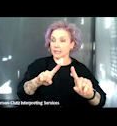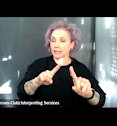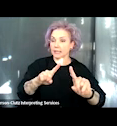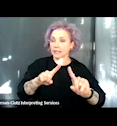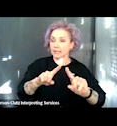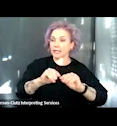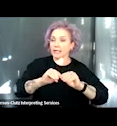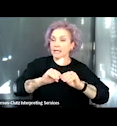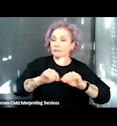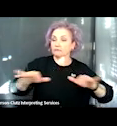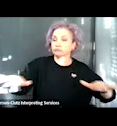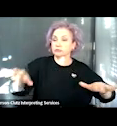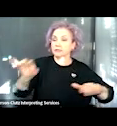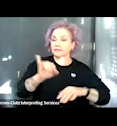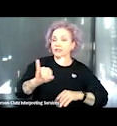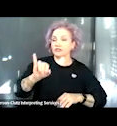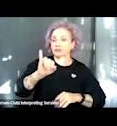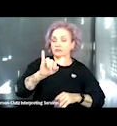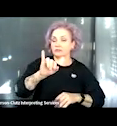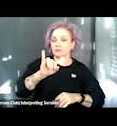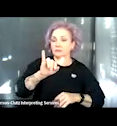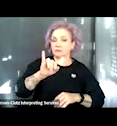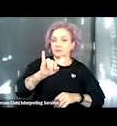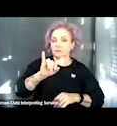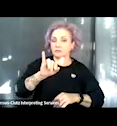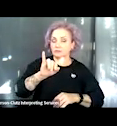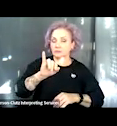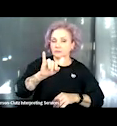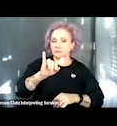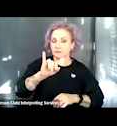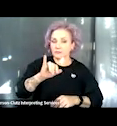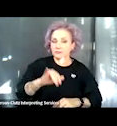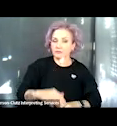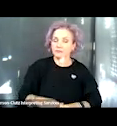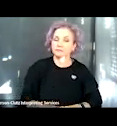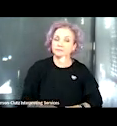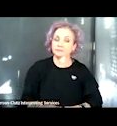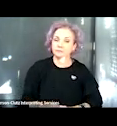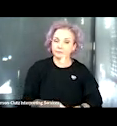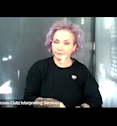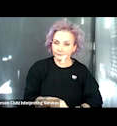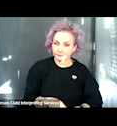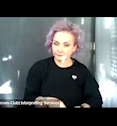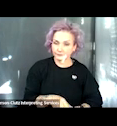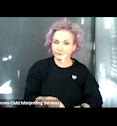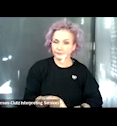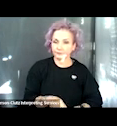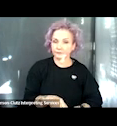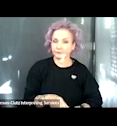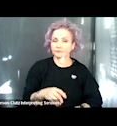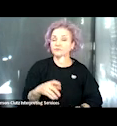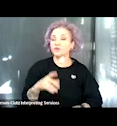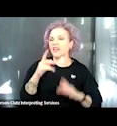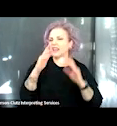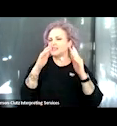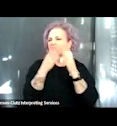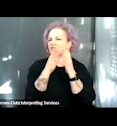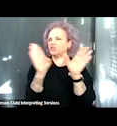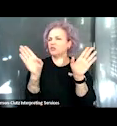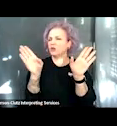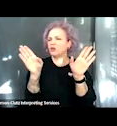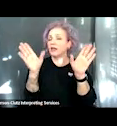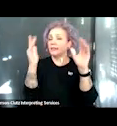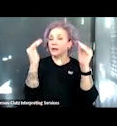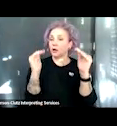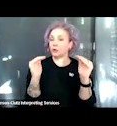of developing schizophrenia. Now, then we're going to go, basically every row is going to get a little bit more specific. So later on, studies